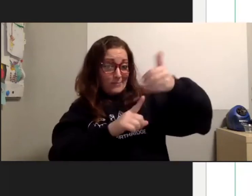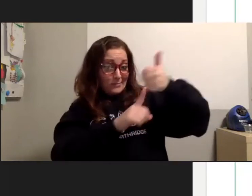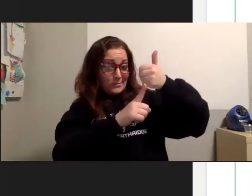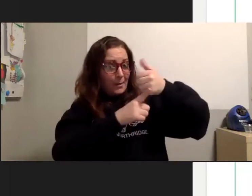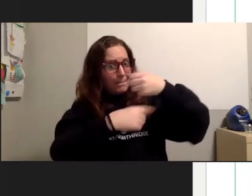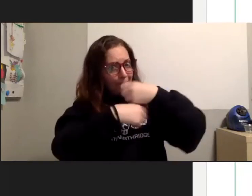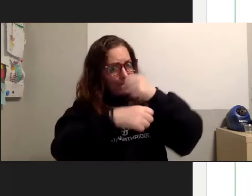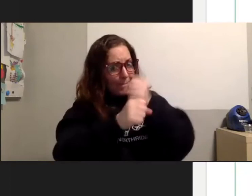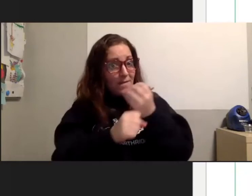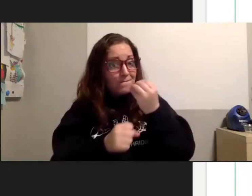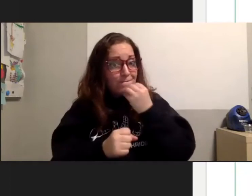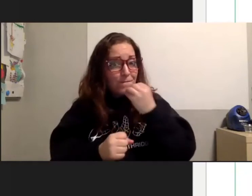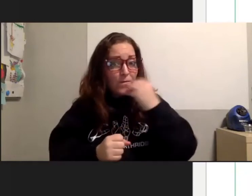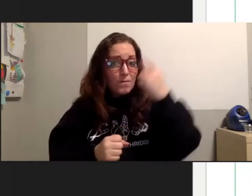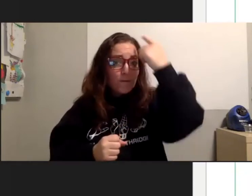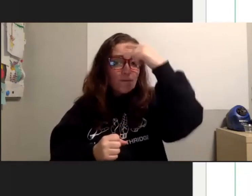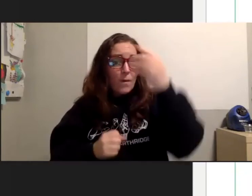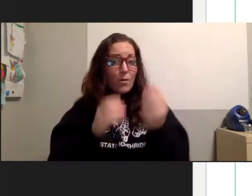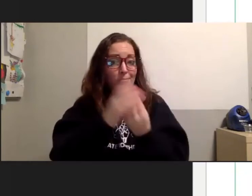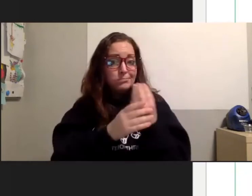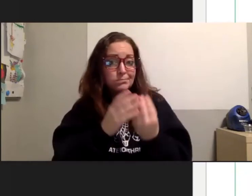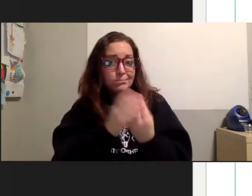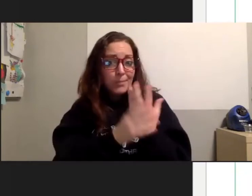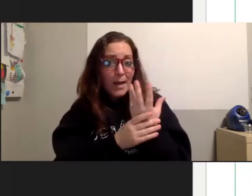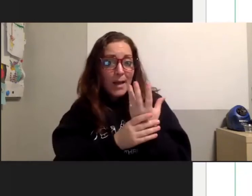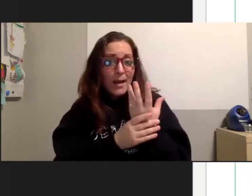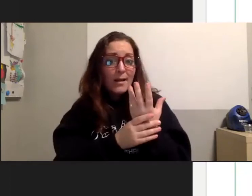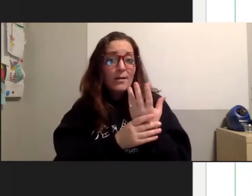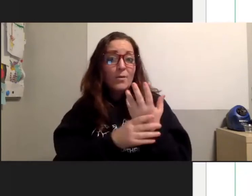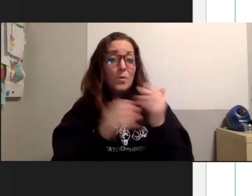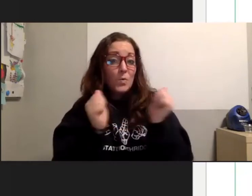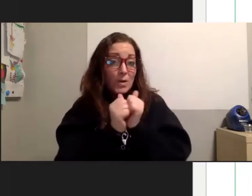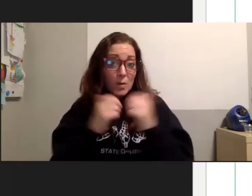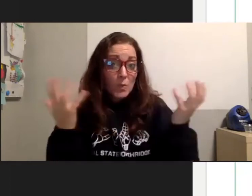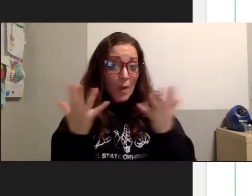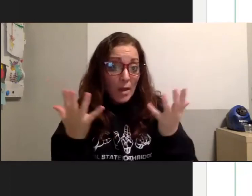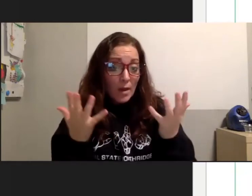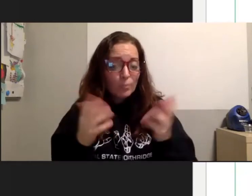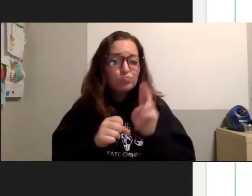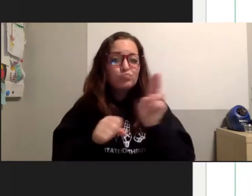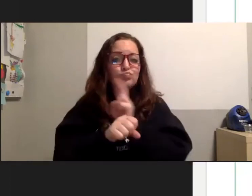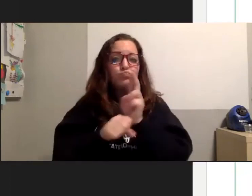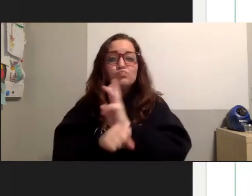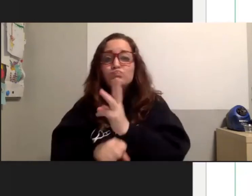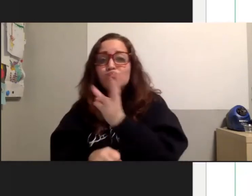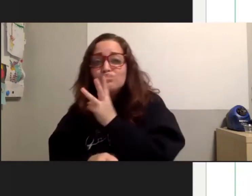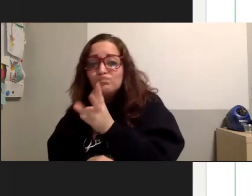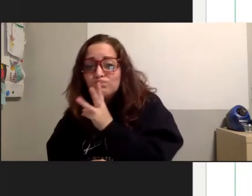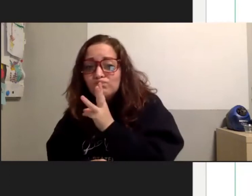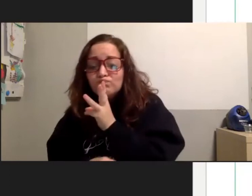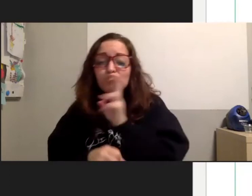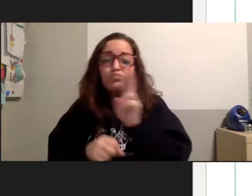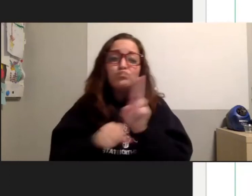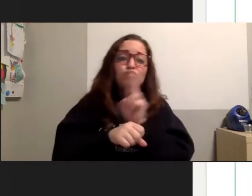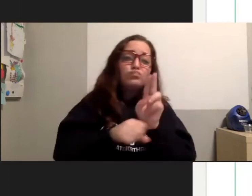The leaves make food for the plant from the water and the